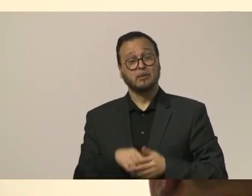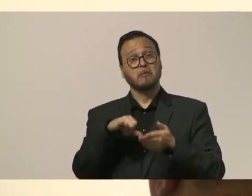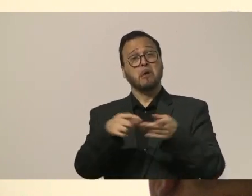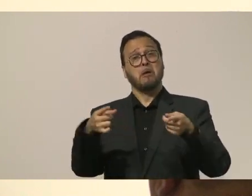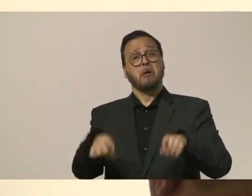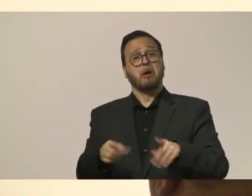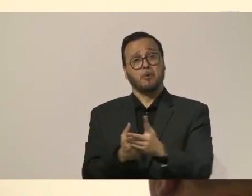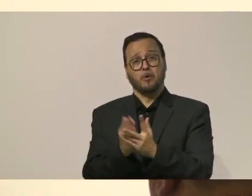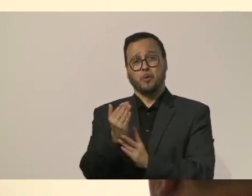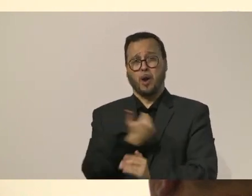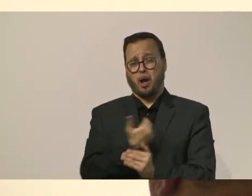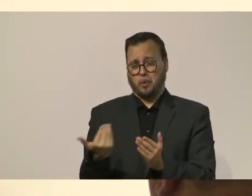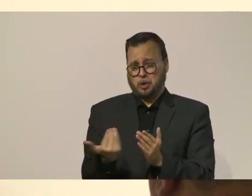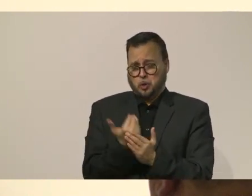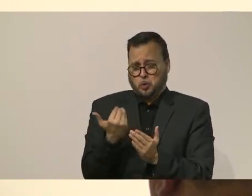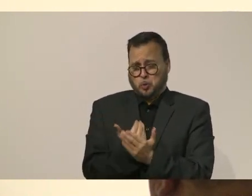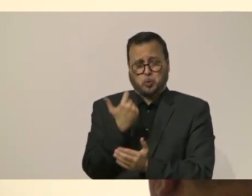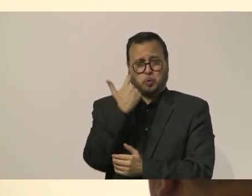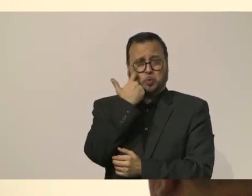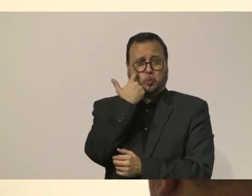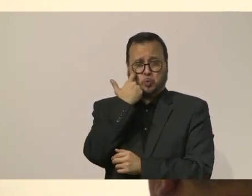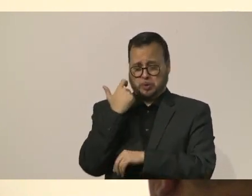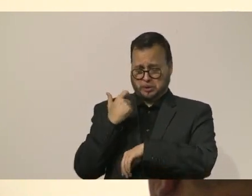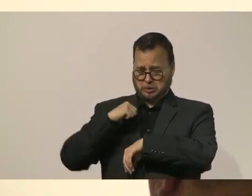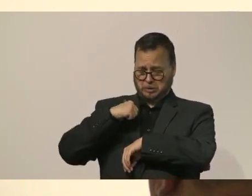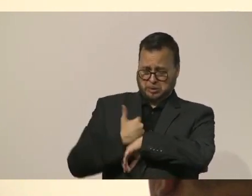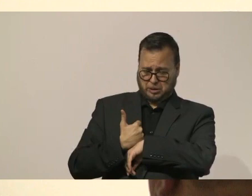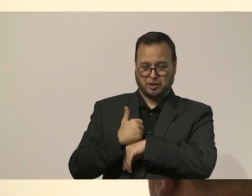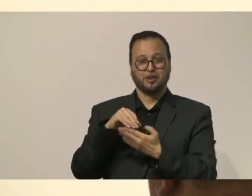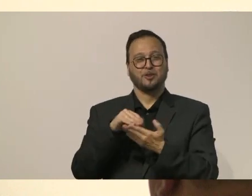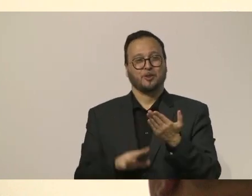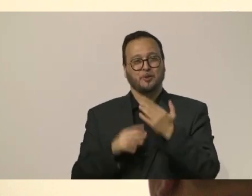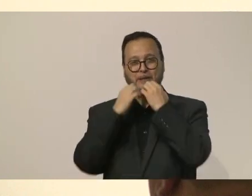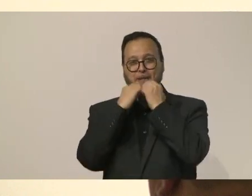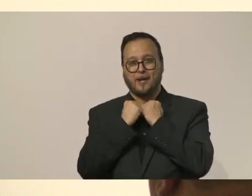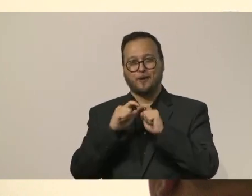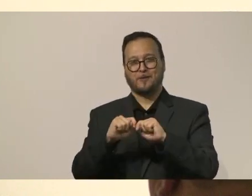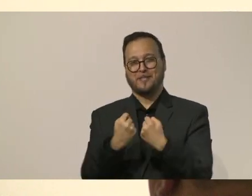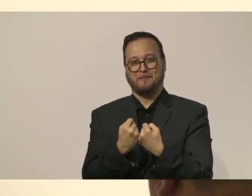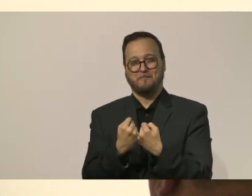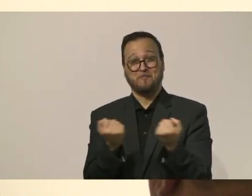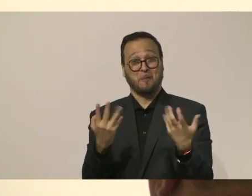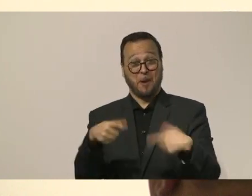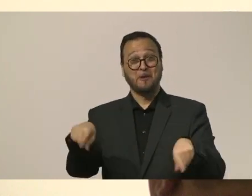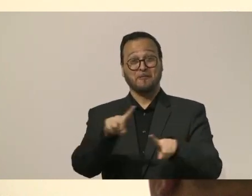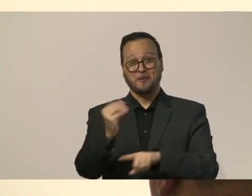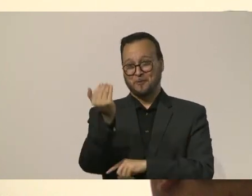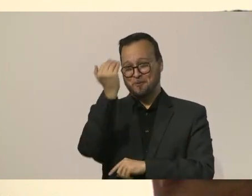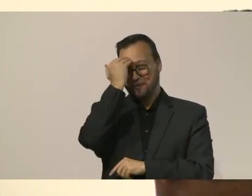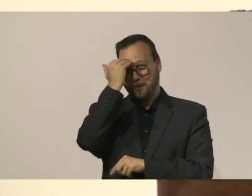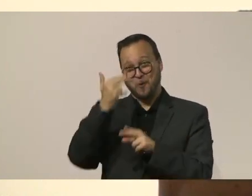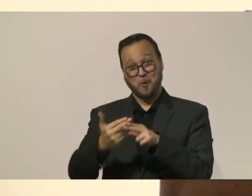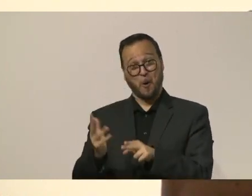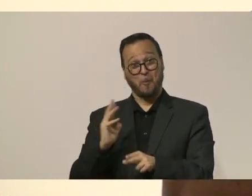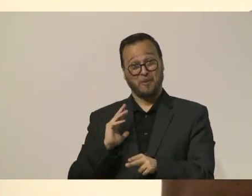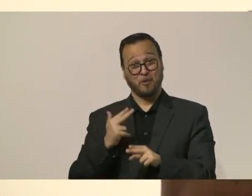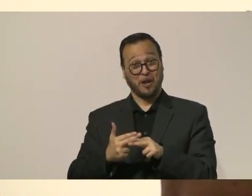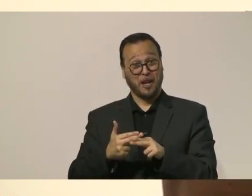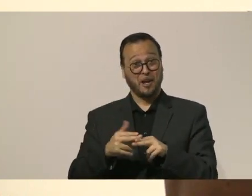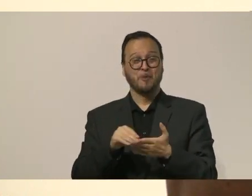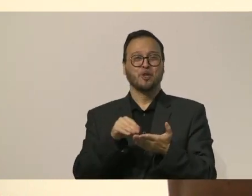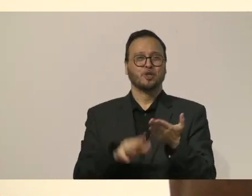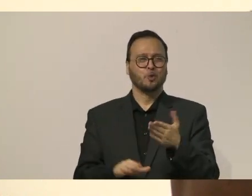via our newly reinstituted student care team. Many of you formerly know this as the Student